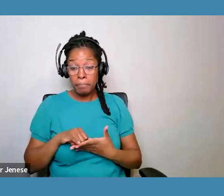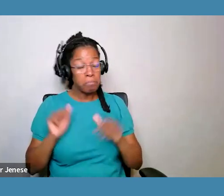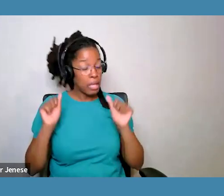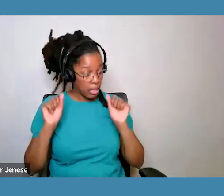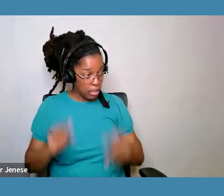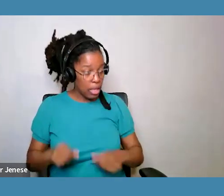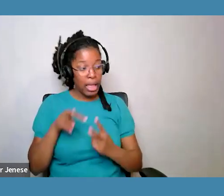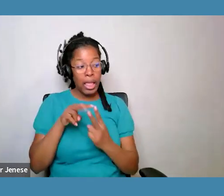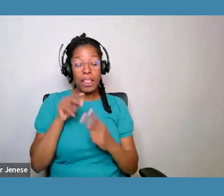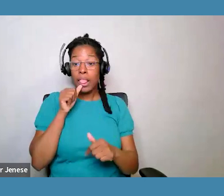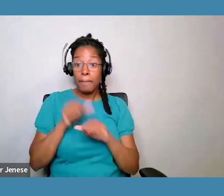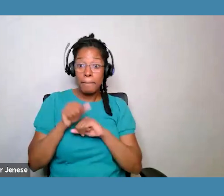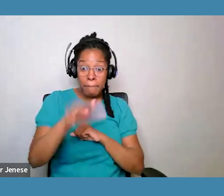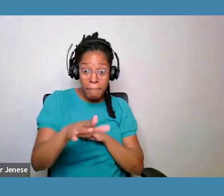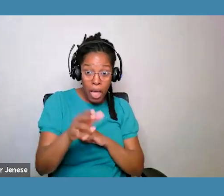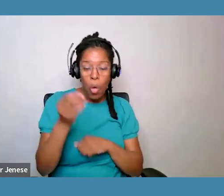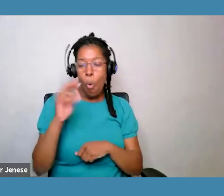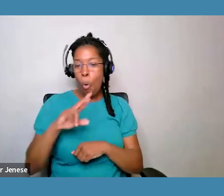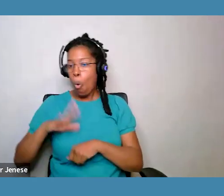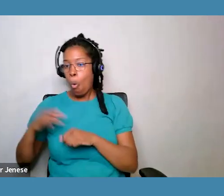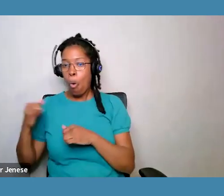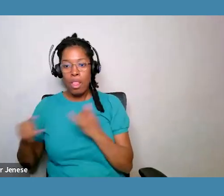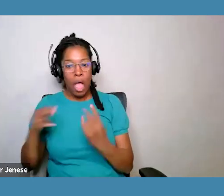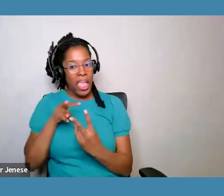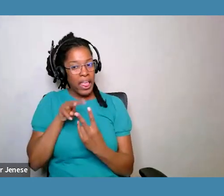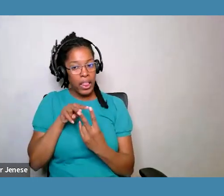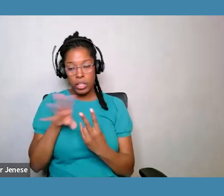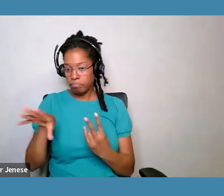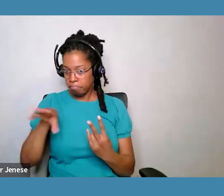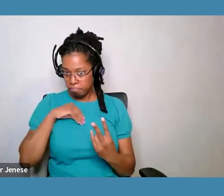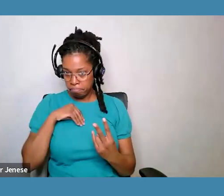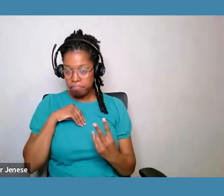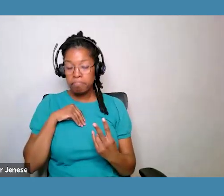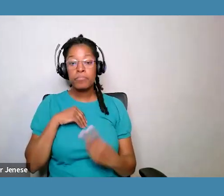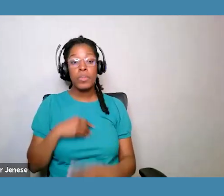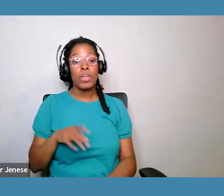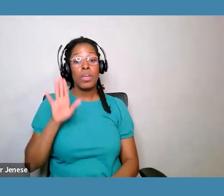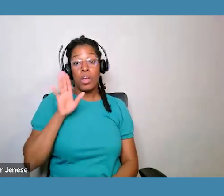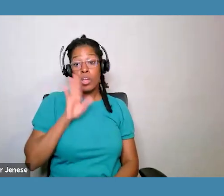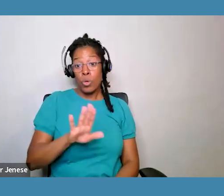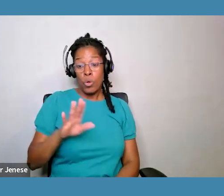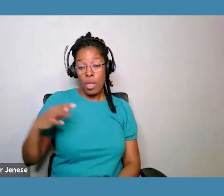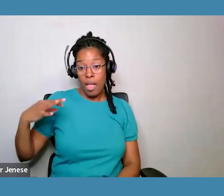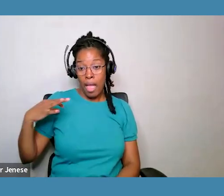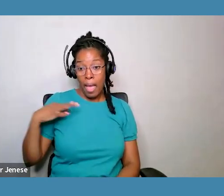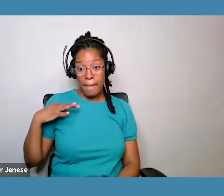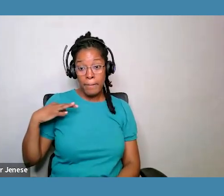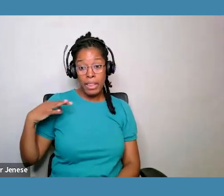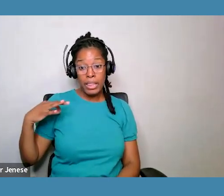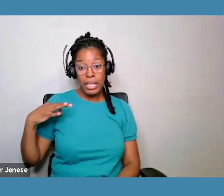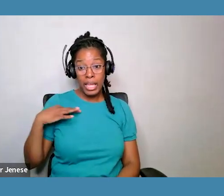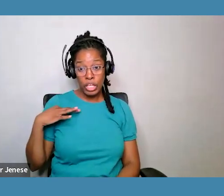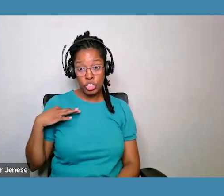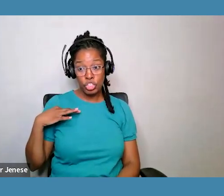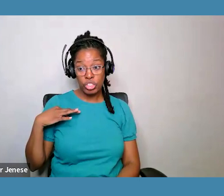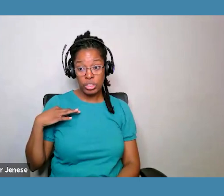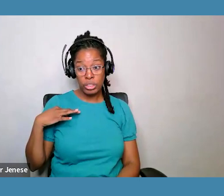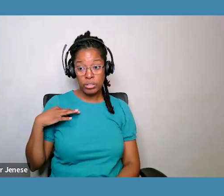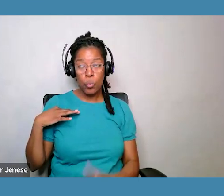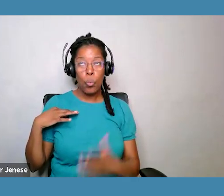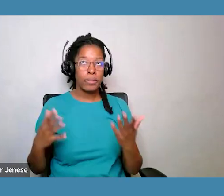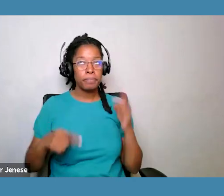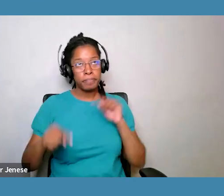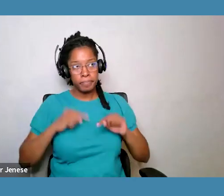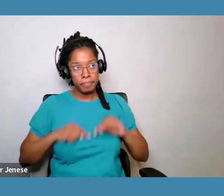that either in the mail version or the online version. You put your application, if